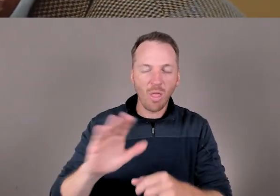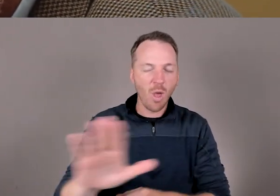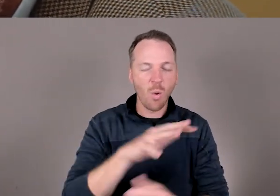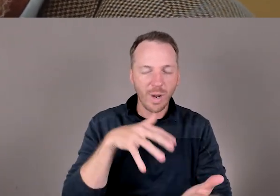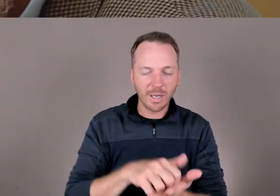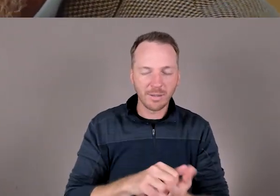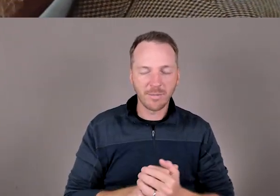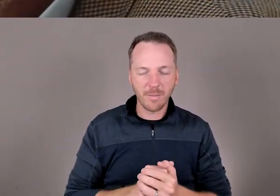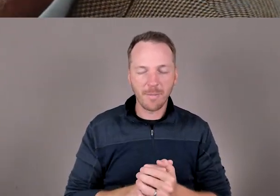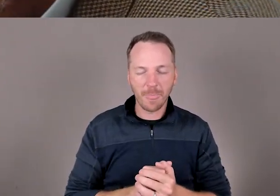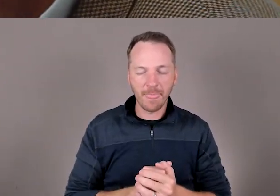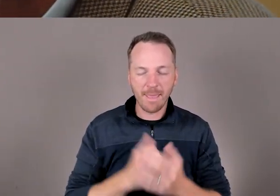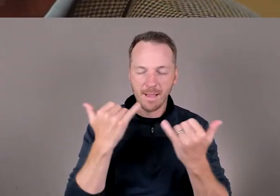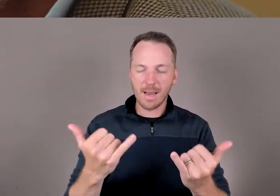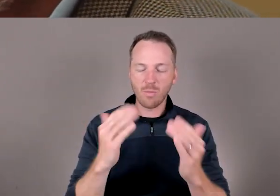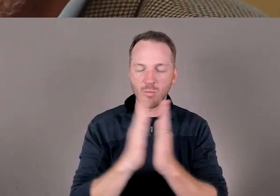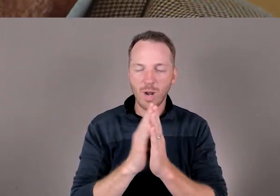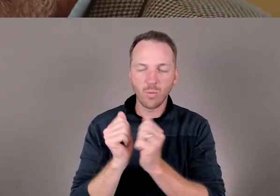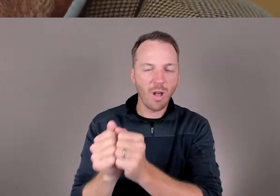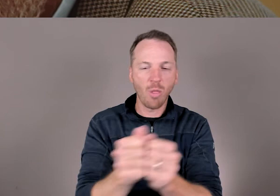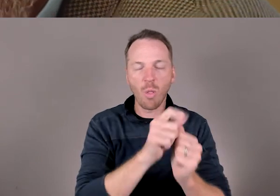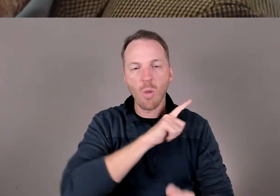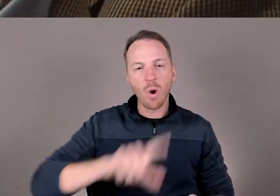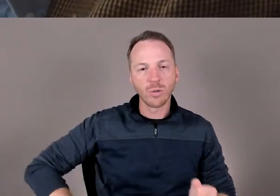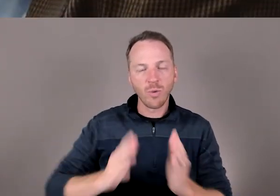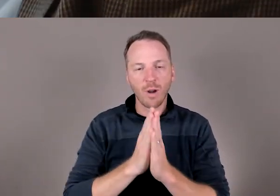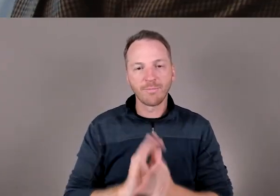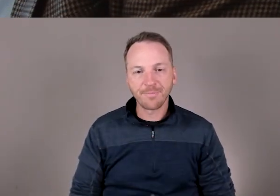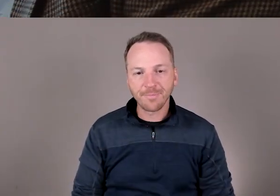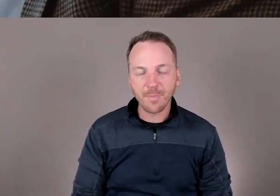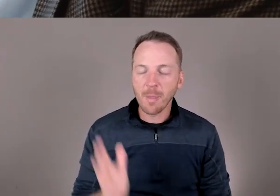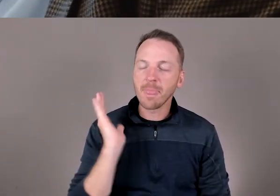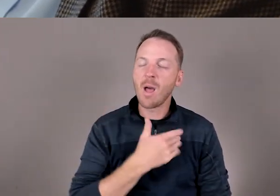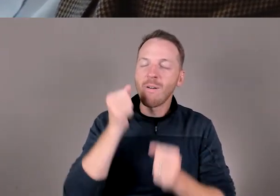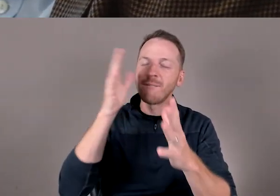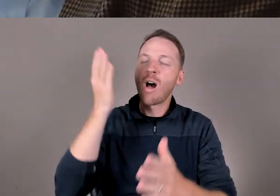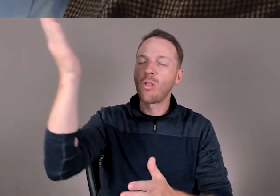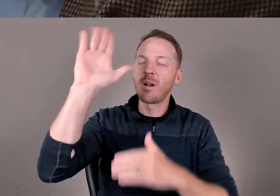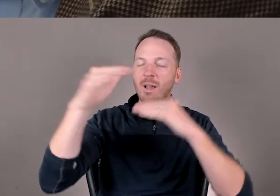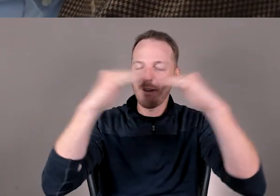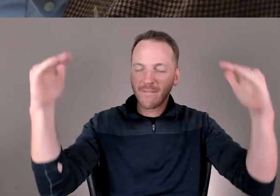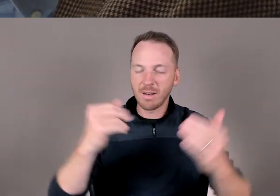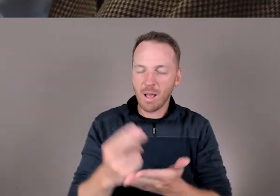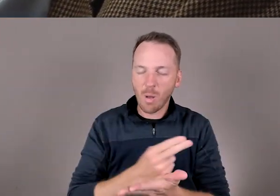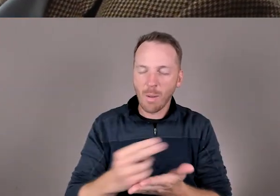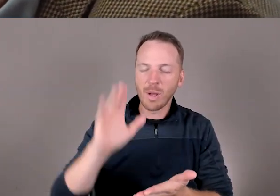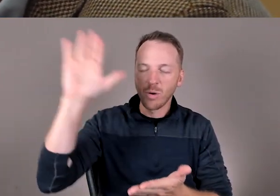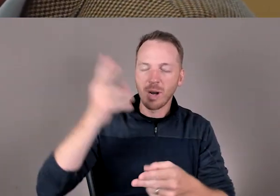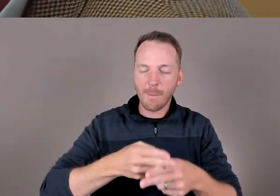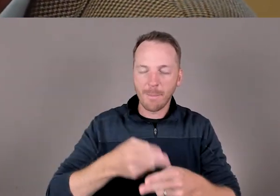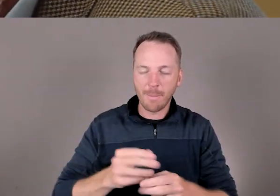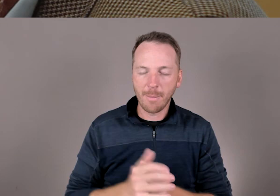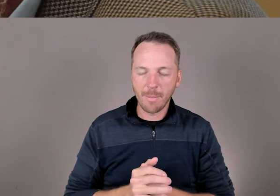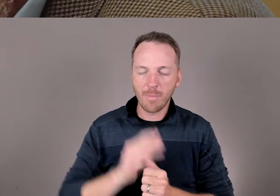weakness. And now let's pray together the Lord's Prayer. Our Father, who art in heaven, hallowed be thy